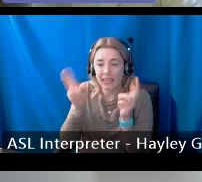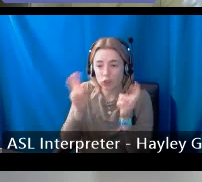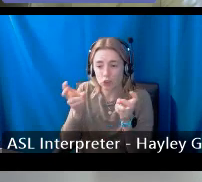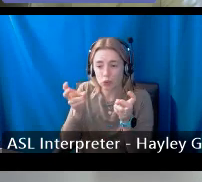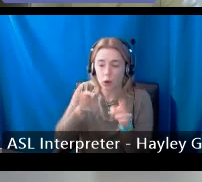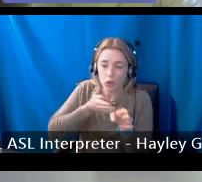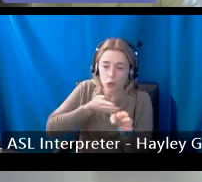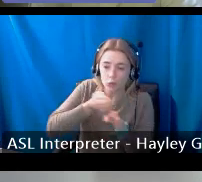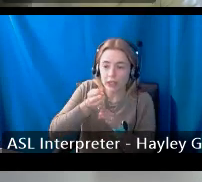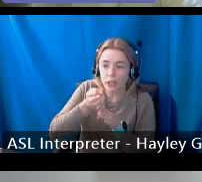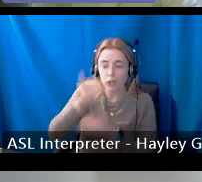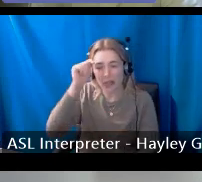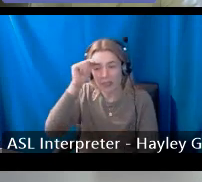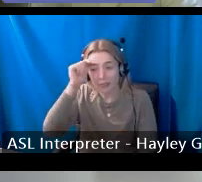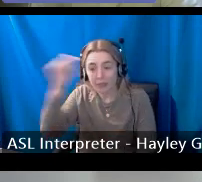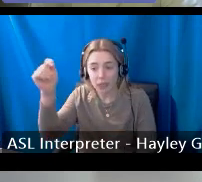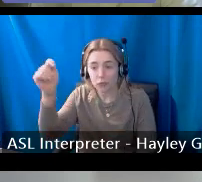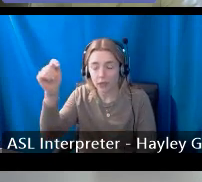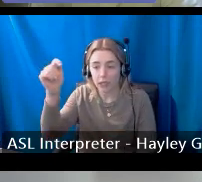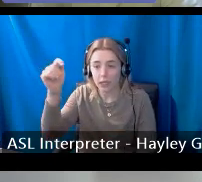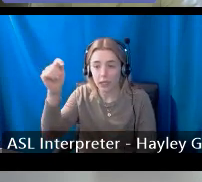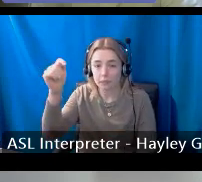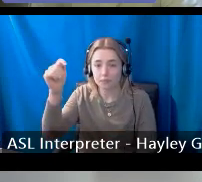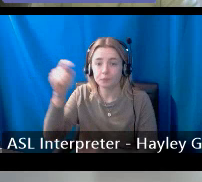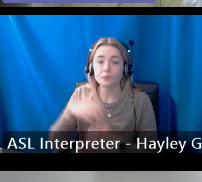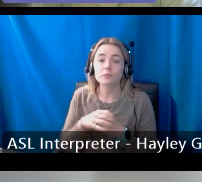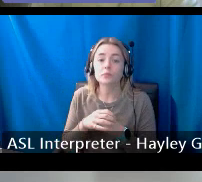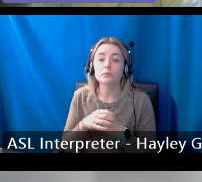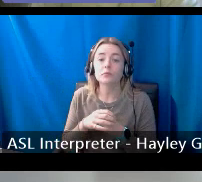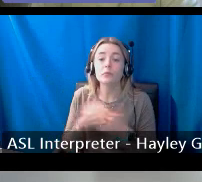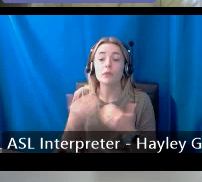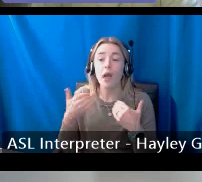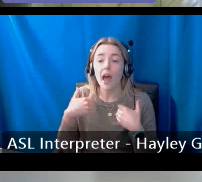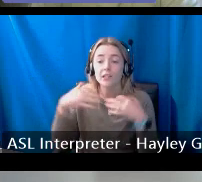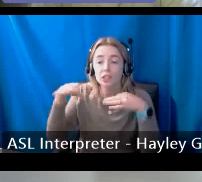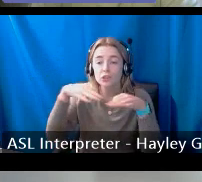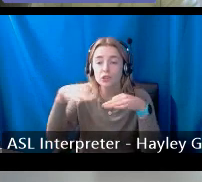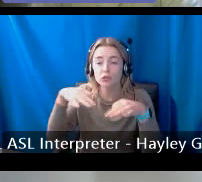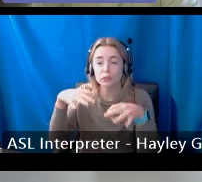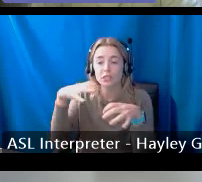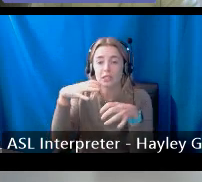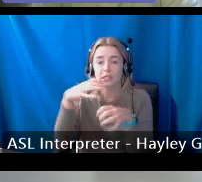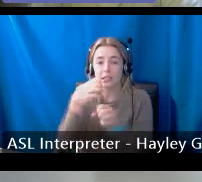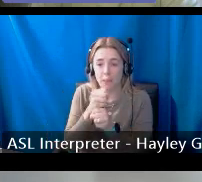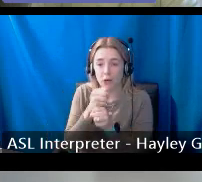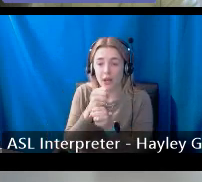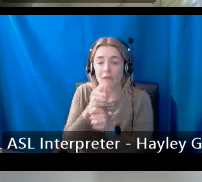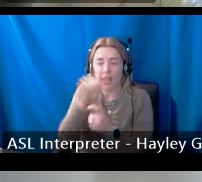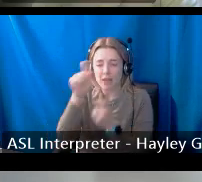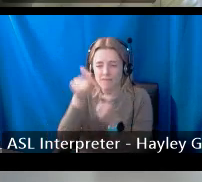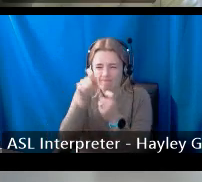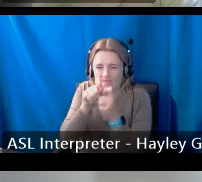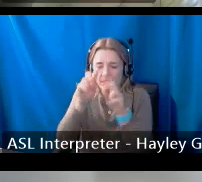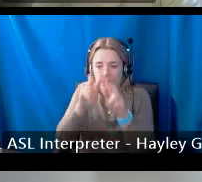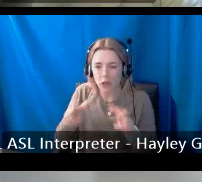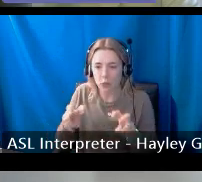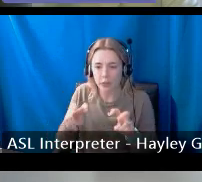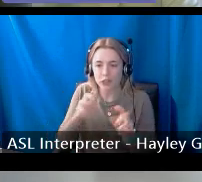research, theory, providing a description of a summary and critical evaluation of each work.